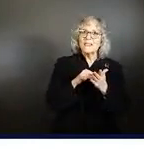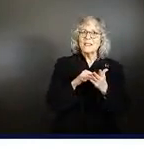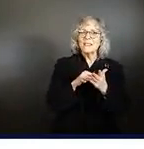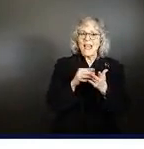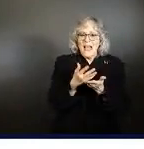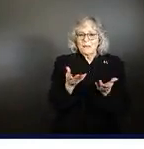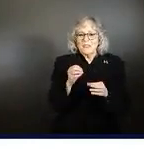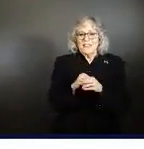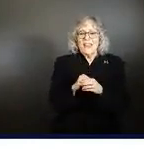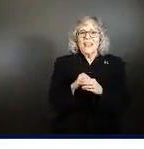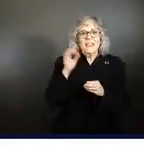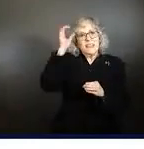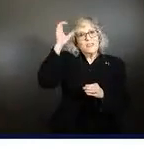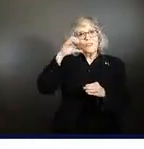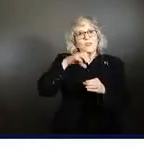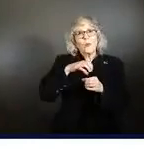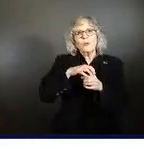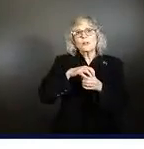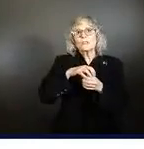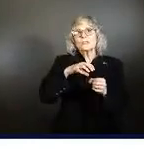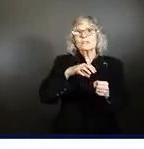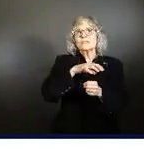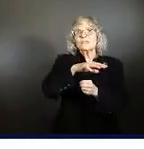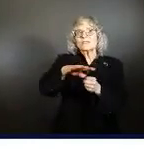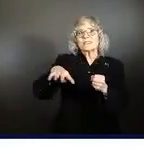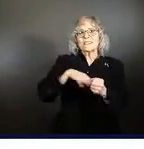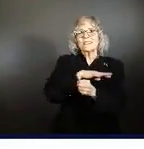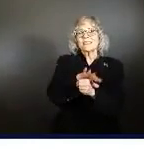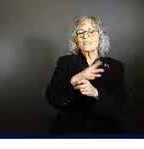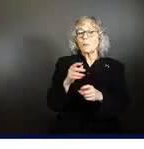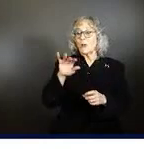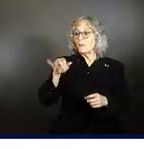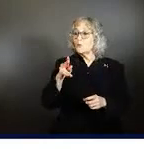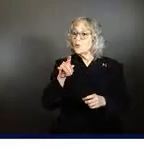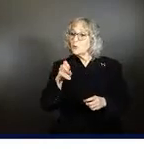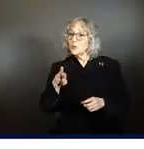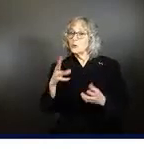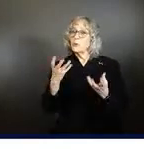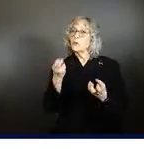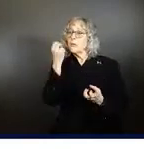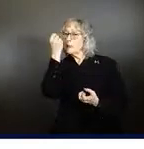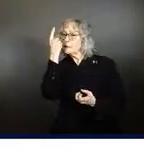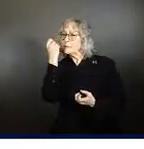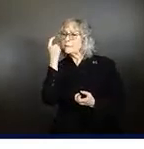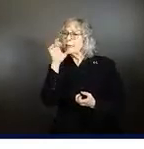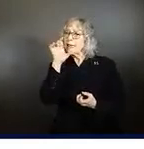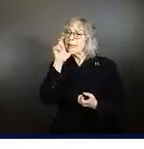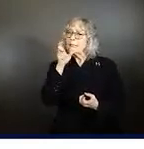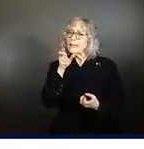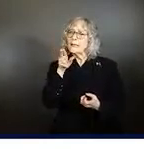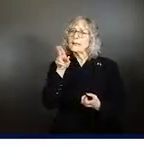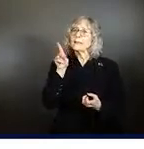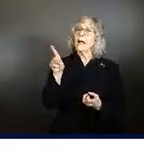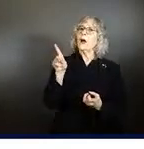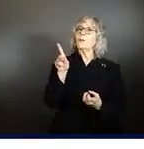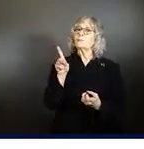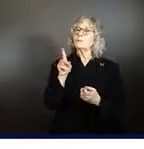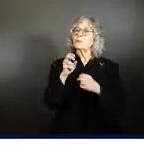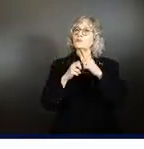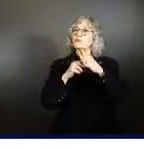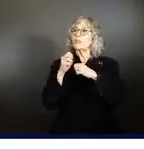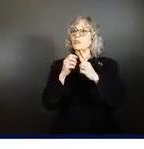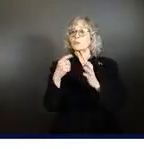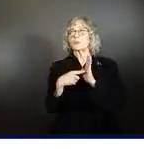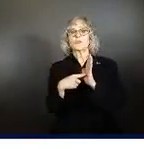very interesting things is the clouds and understanding the cloud structure, which pops out clearly in one of these